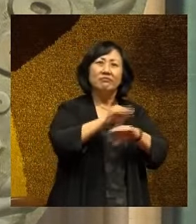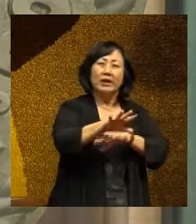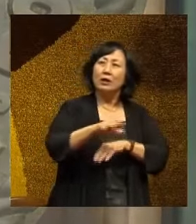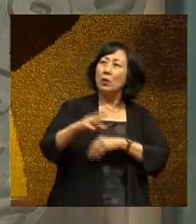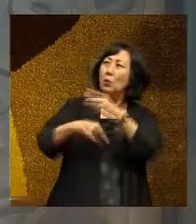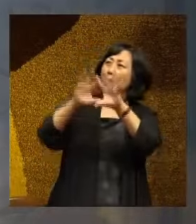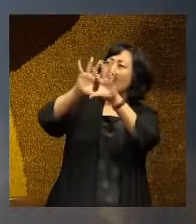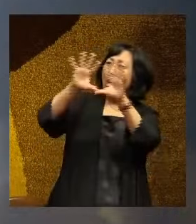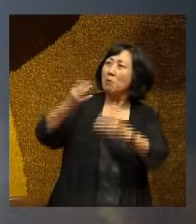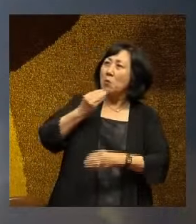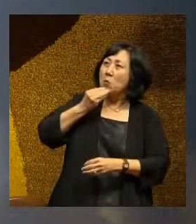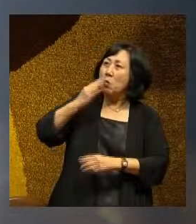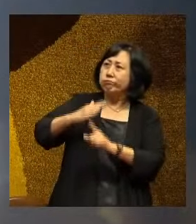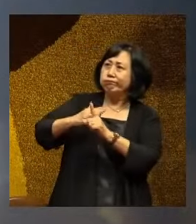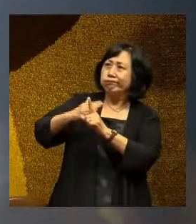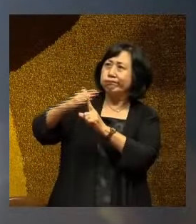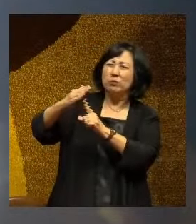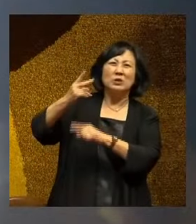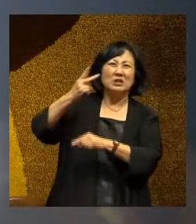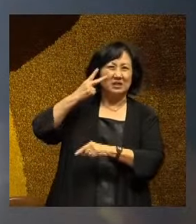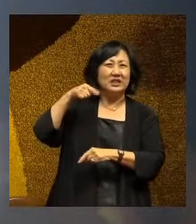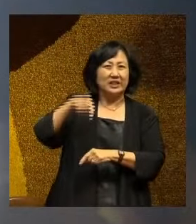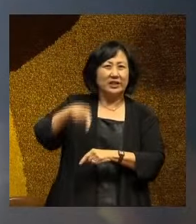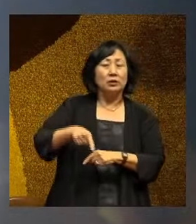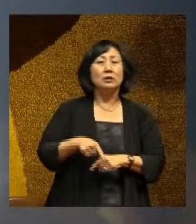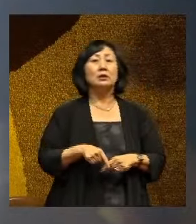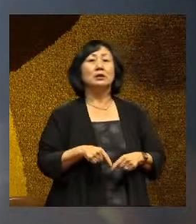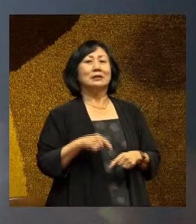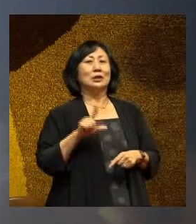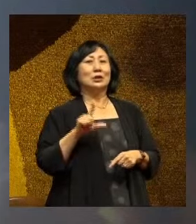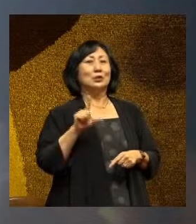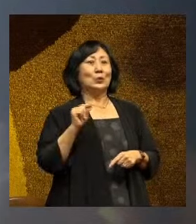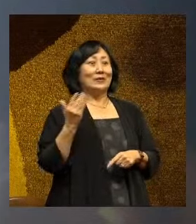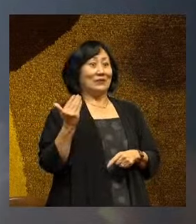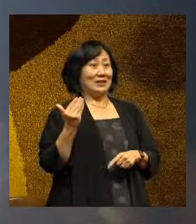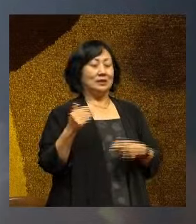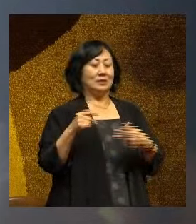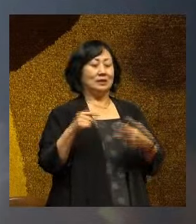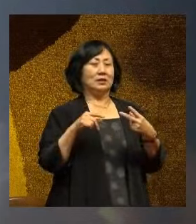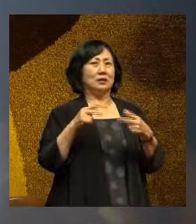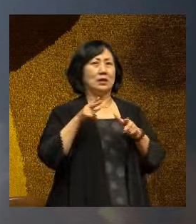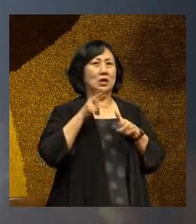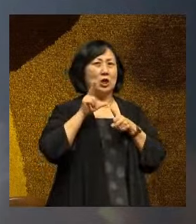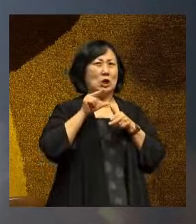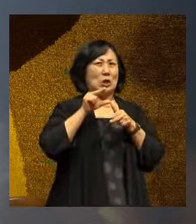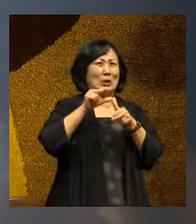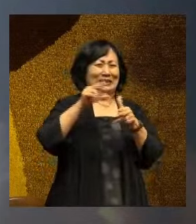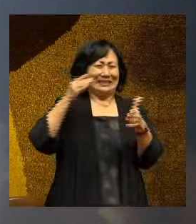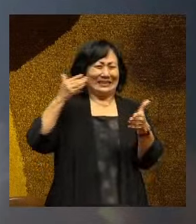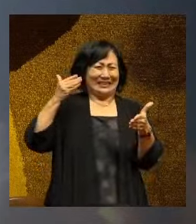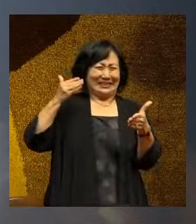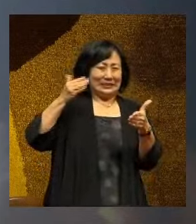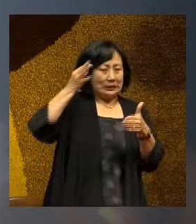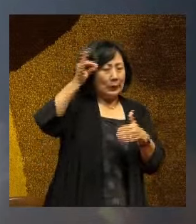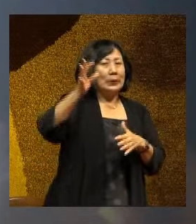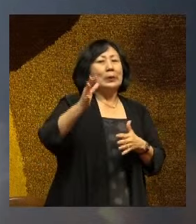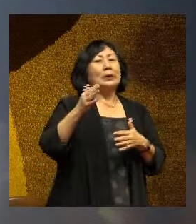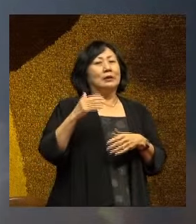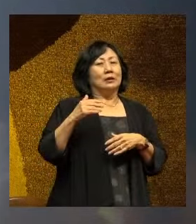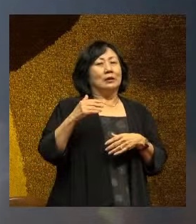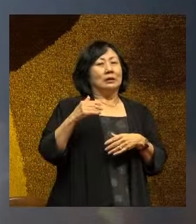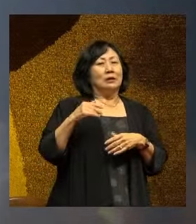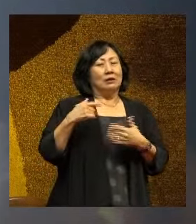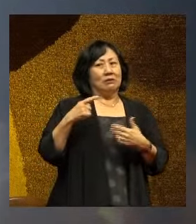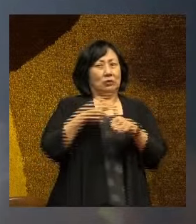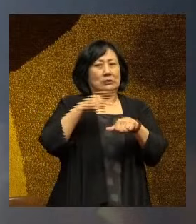In 2015, 3 Category 4 hurricanes approached Hawaii for the first time in recorded history.